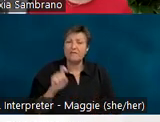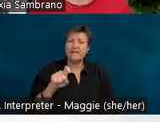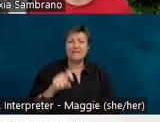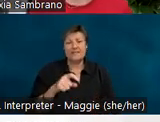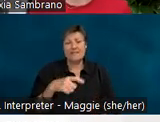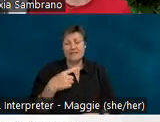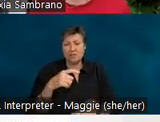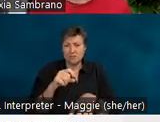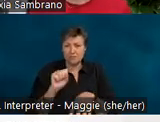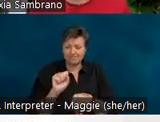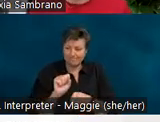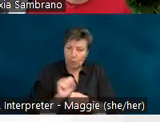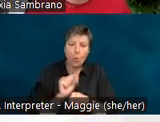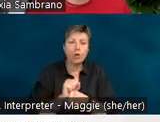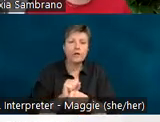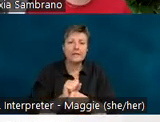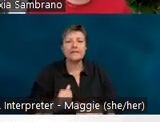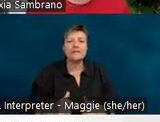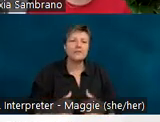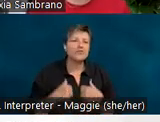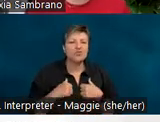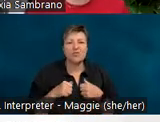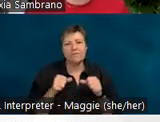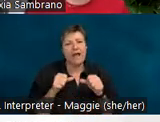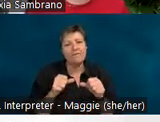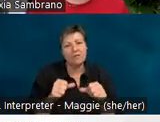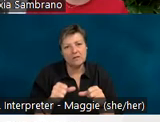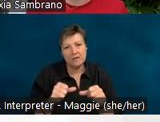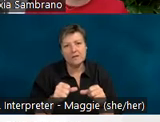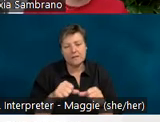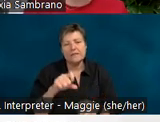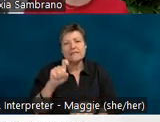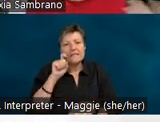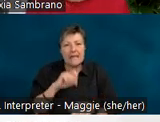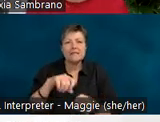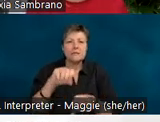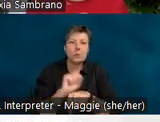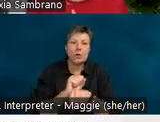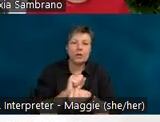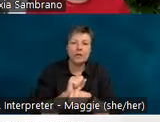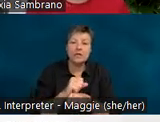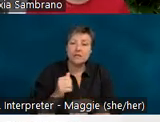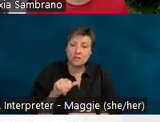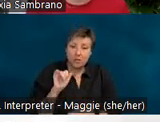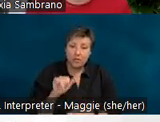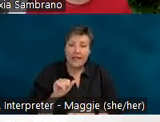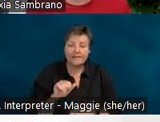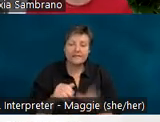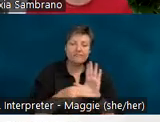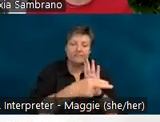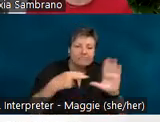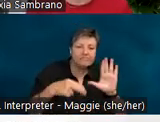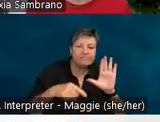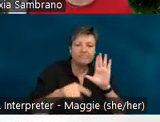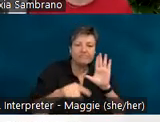engaging in survival sex work to survive. So engagement in sex work and the current criminal status of sex work are intrinsically tied to the epidemic